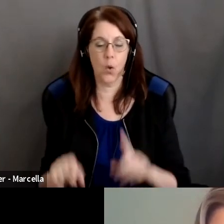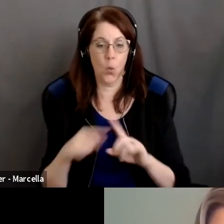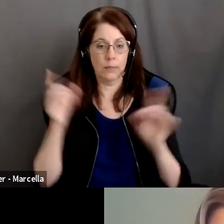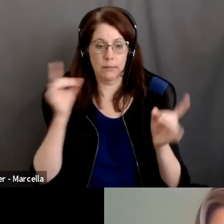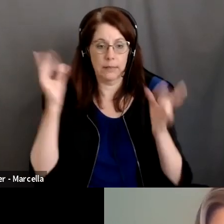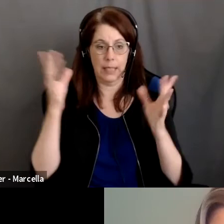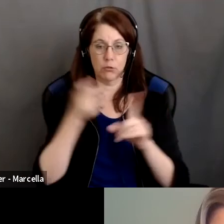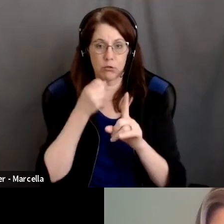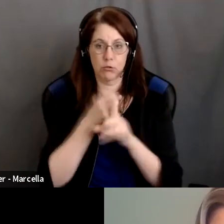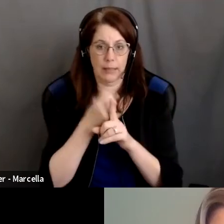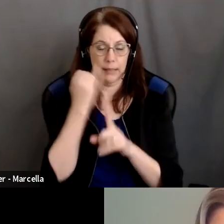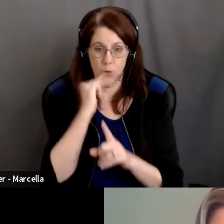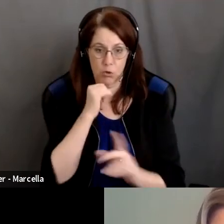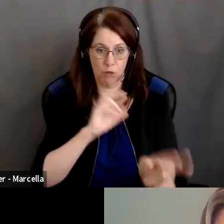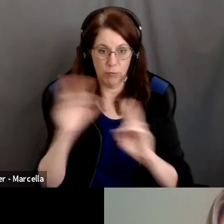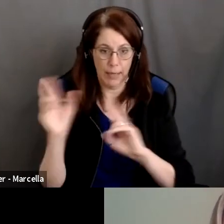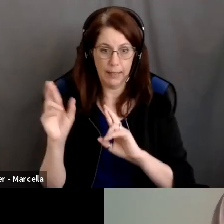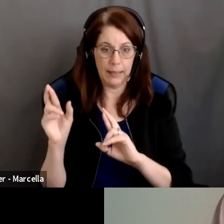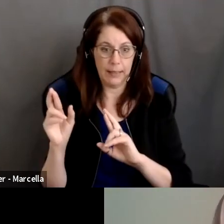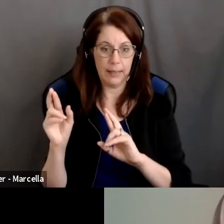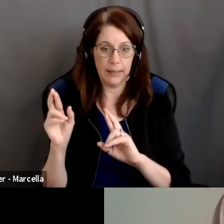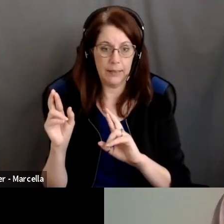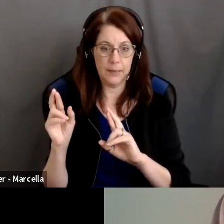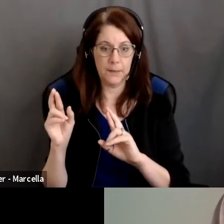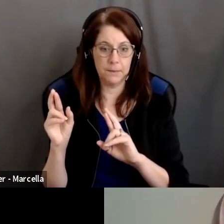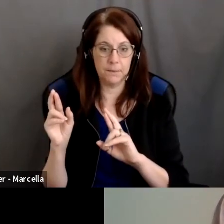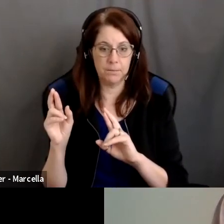disaster strikes, if you're not ready for it,